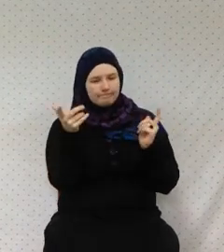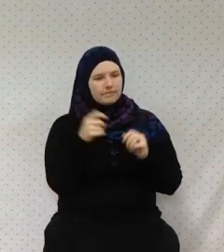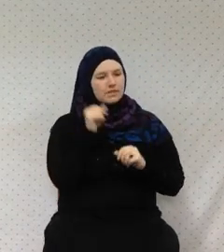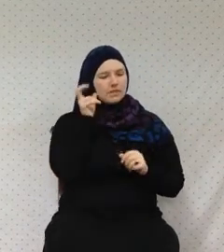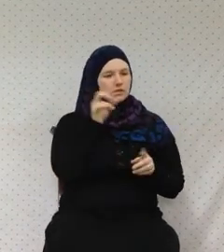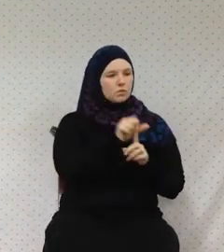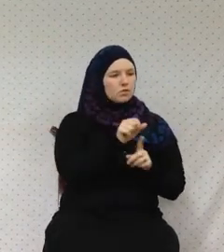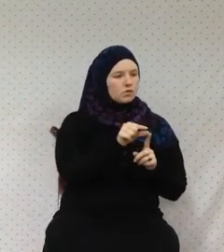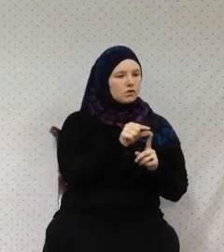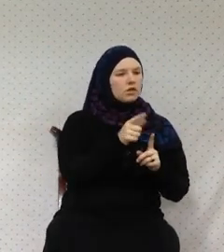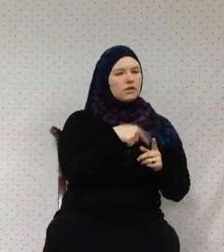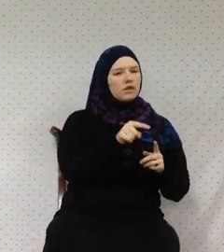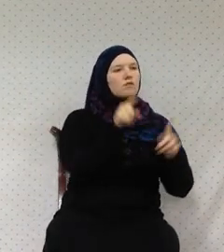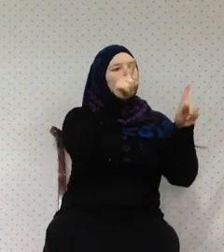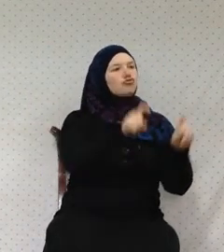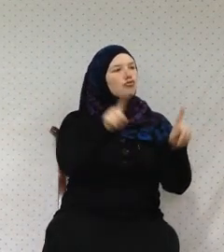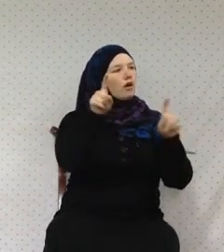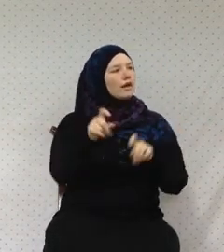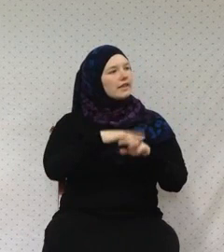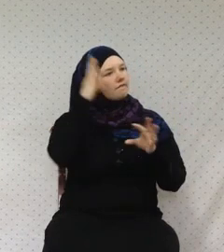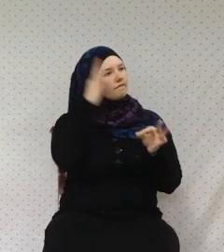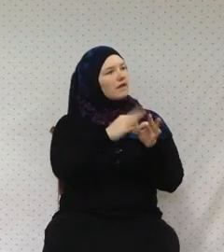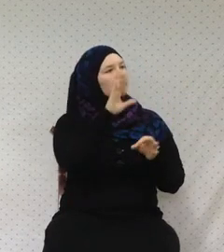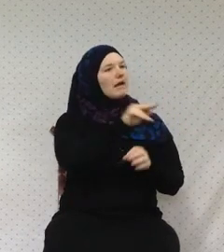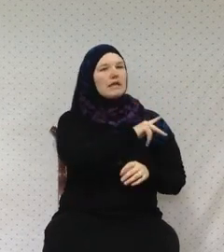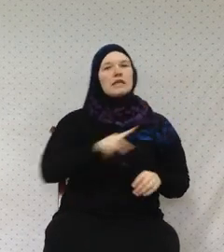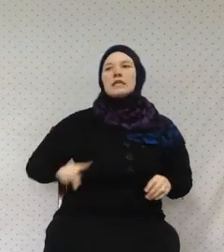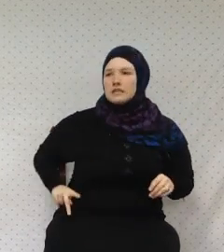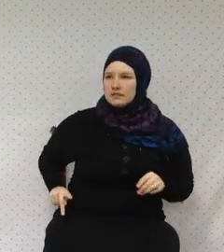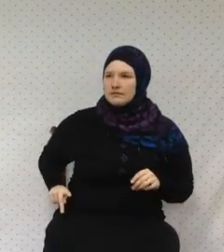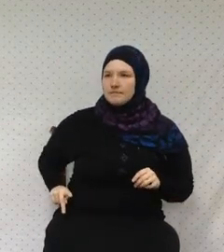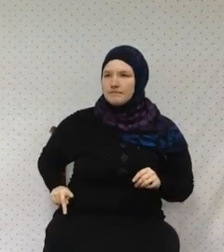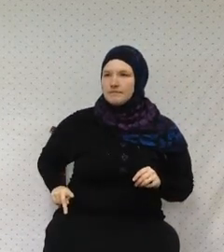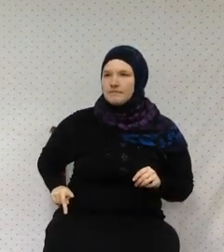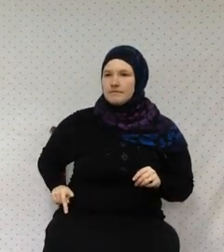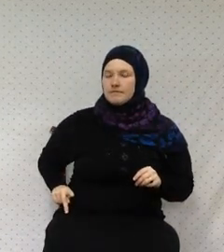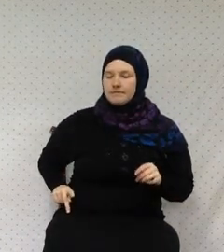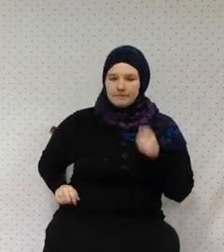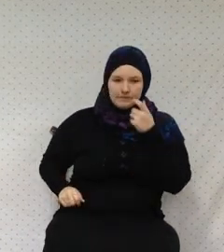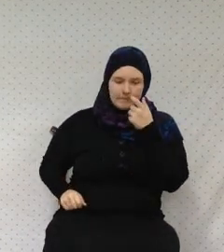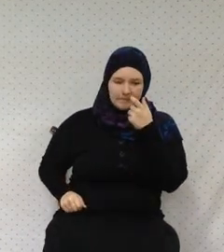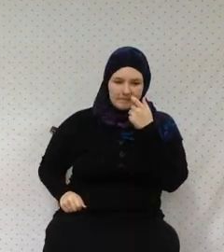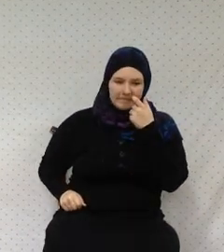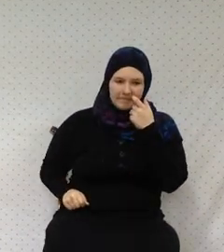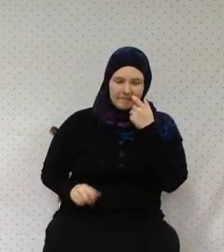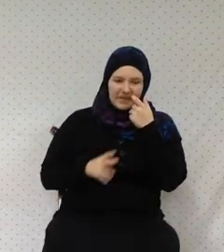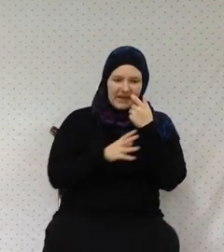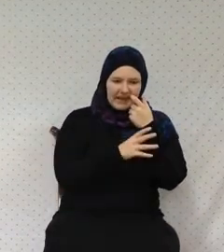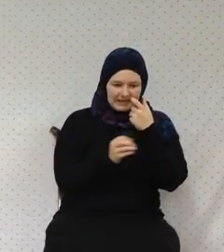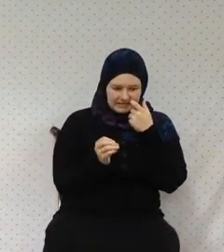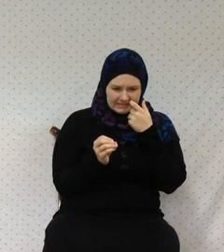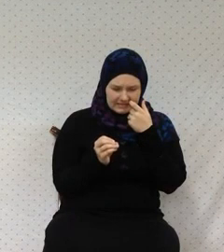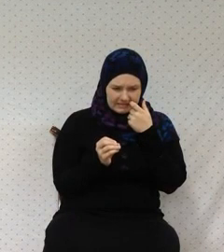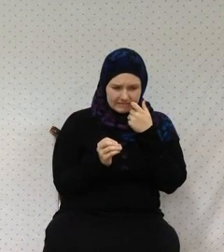who were tried in their faith by the king of Najran,